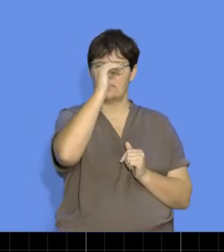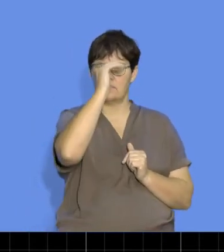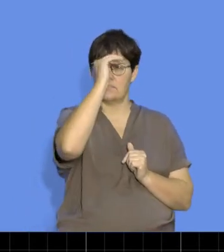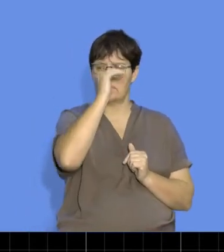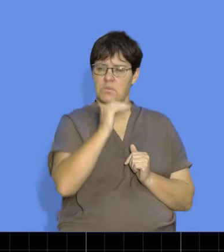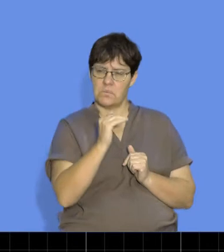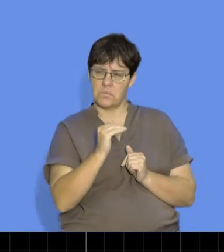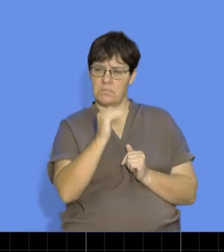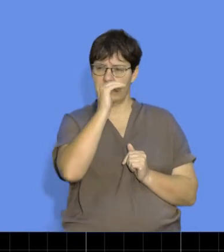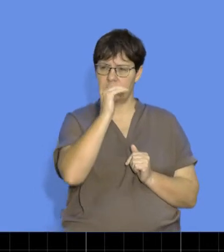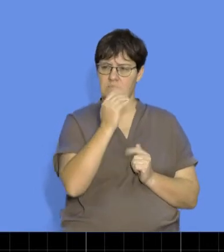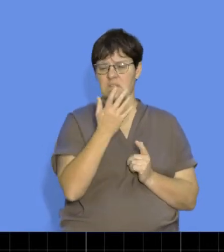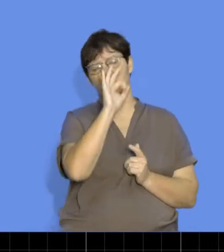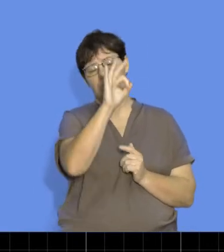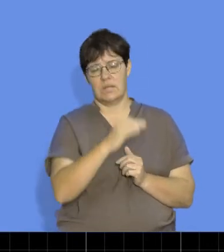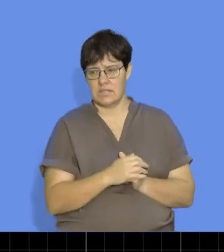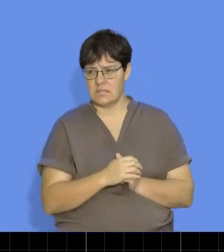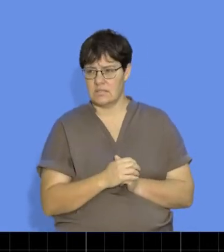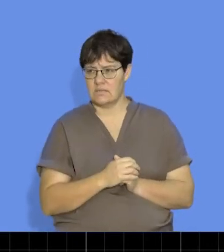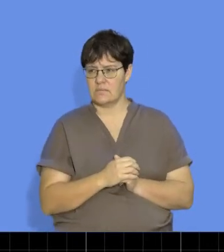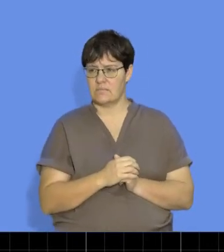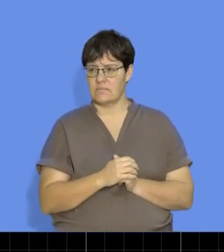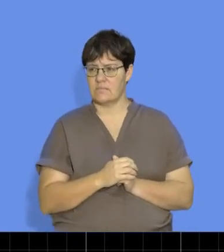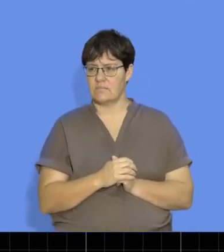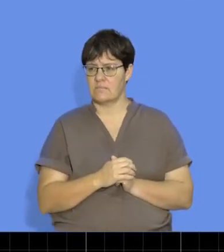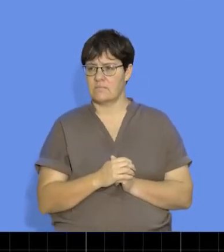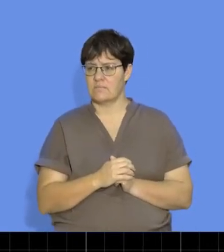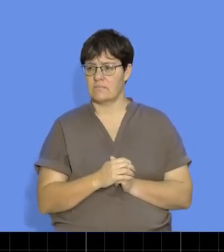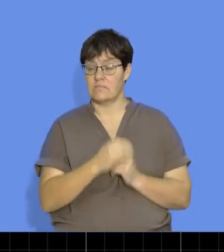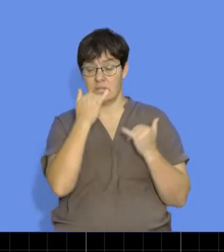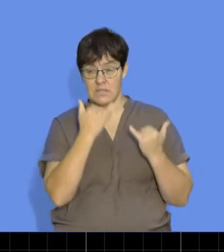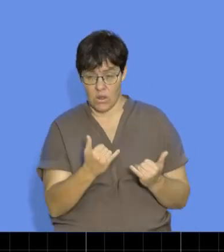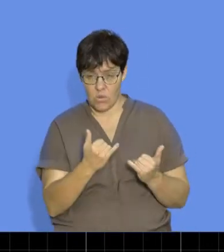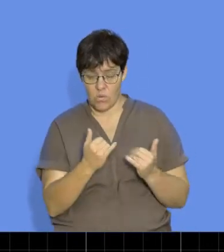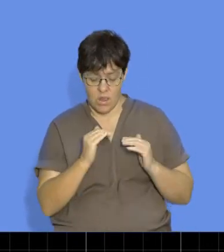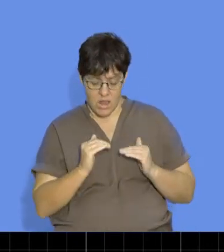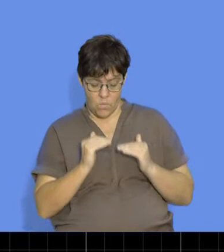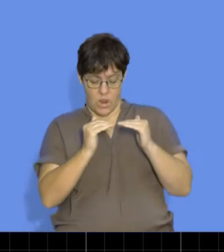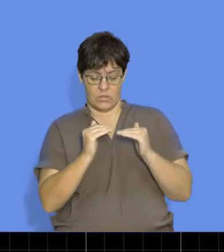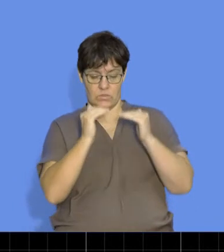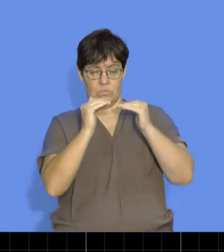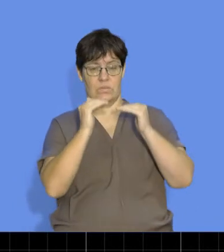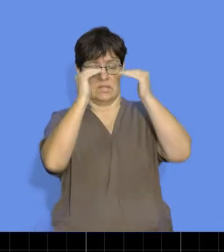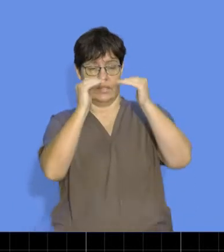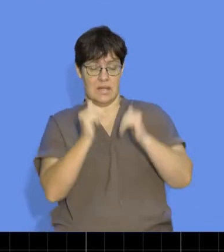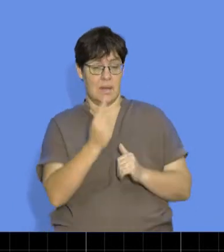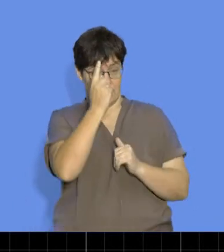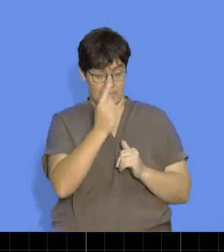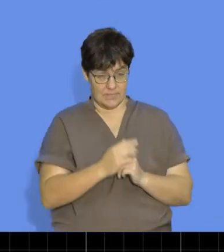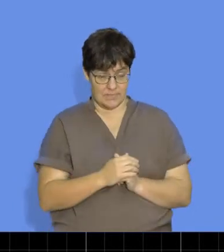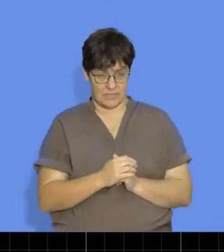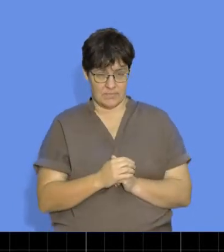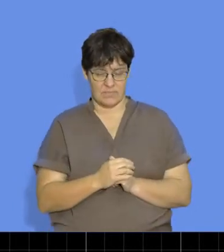rather and make it 3, right? A whole number. It means it was shifted 3 units up. So